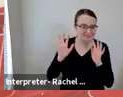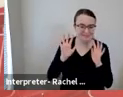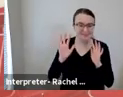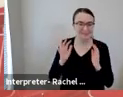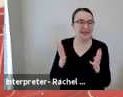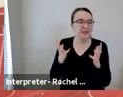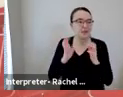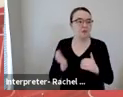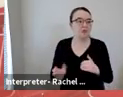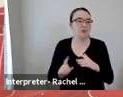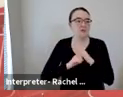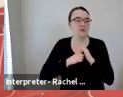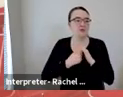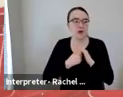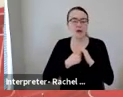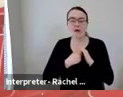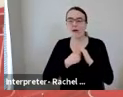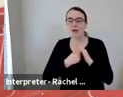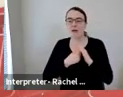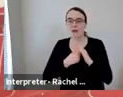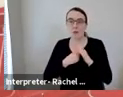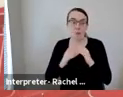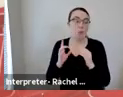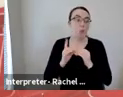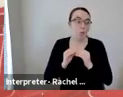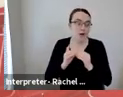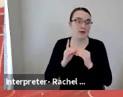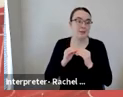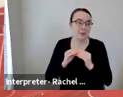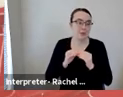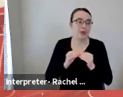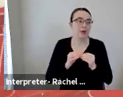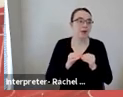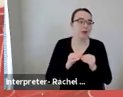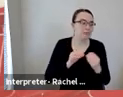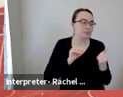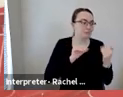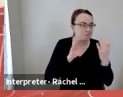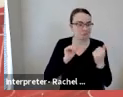start another channel